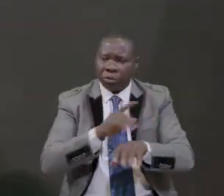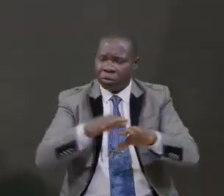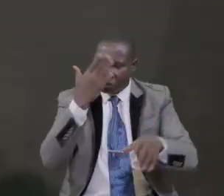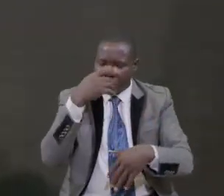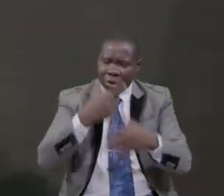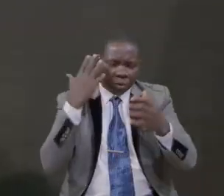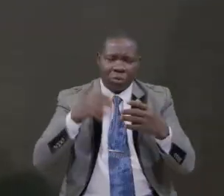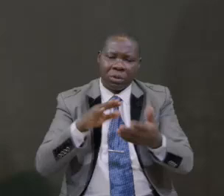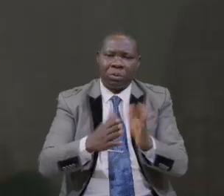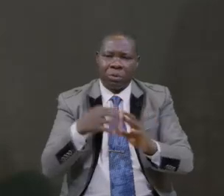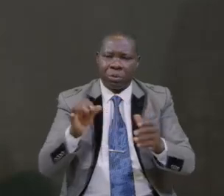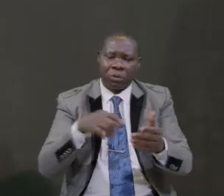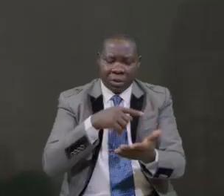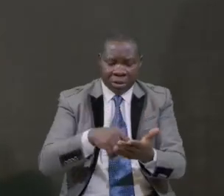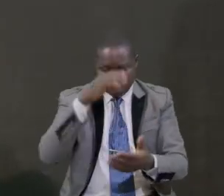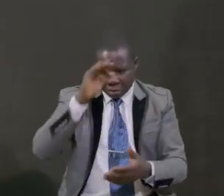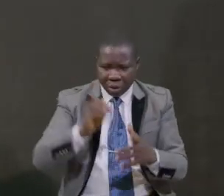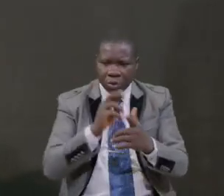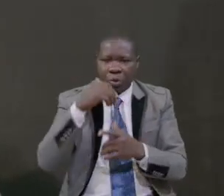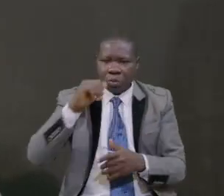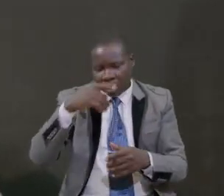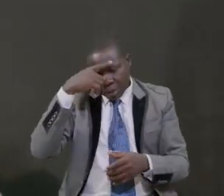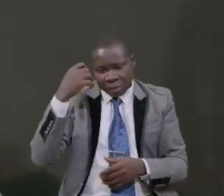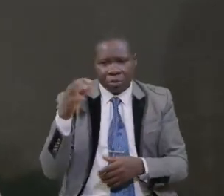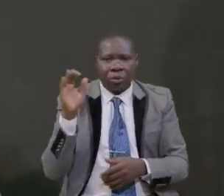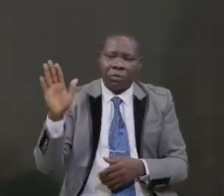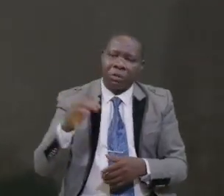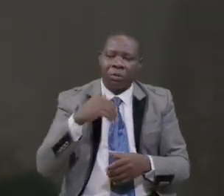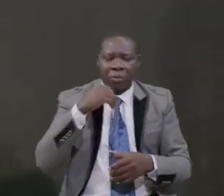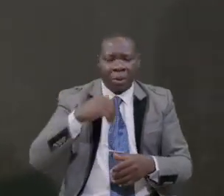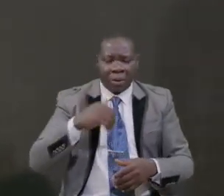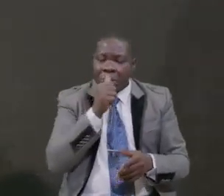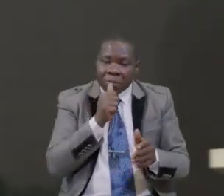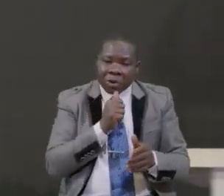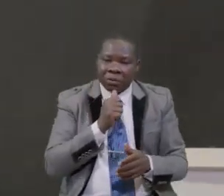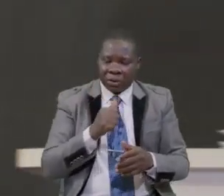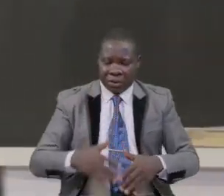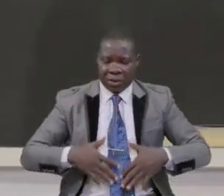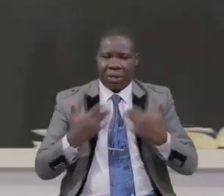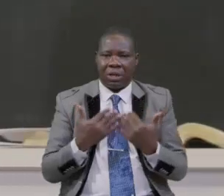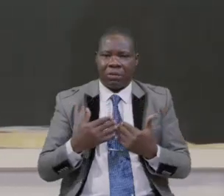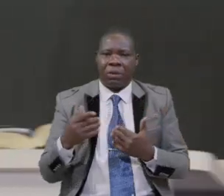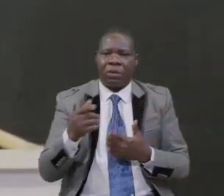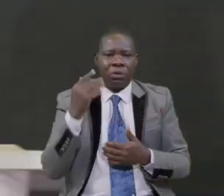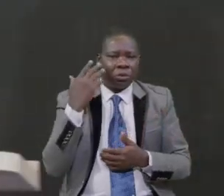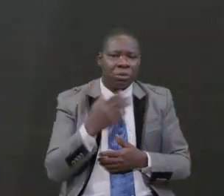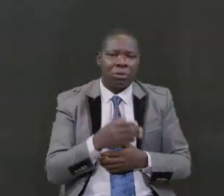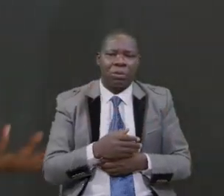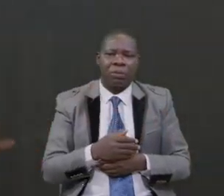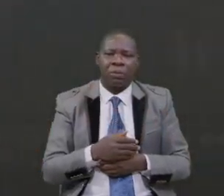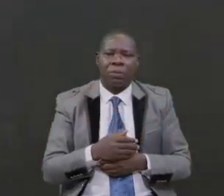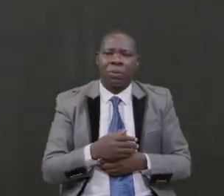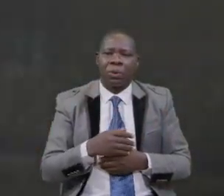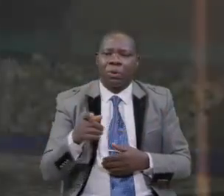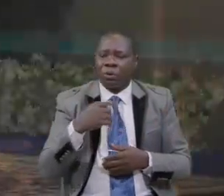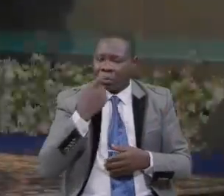woman, because of his private life, her private life. But watchful, there are times we have little difficulty and